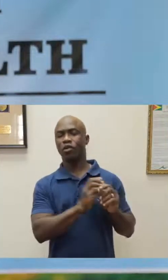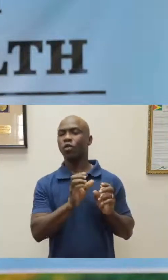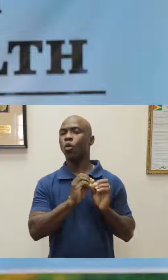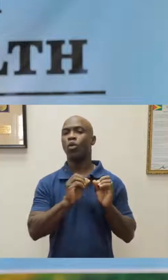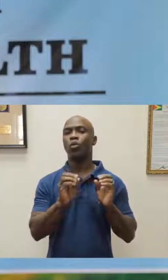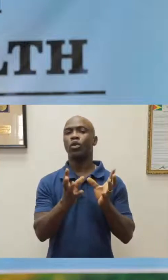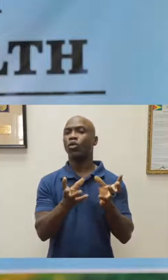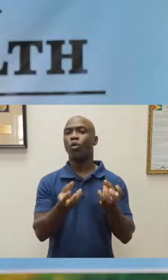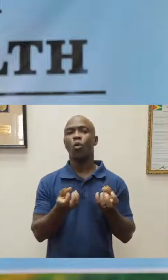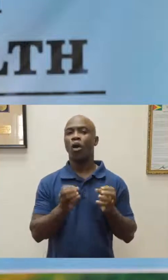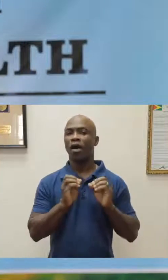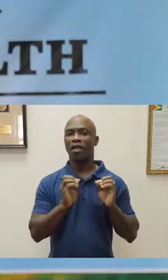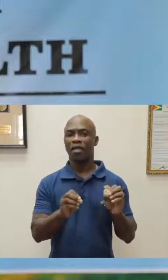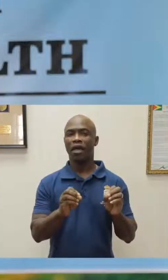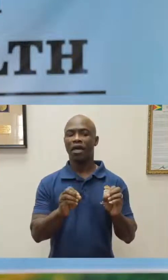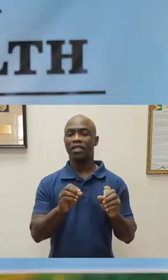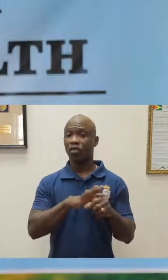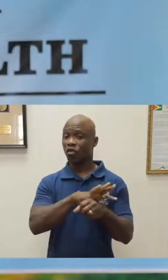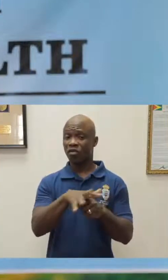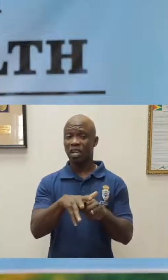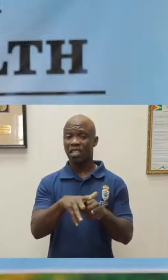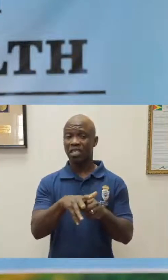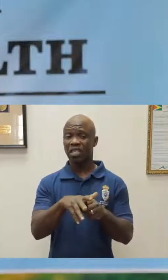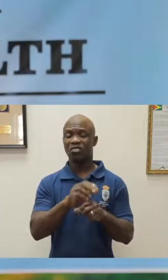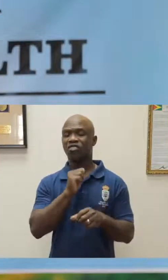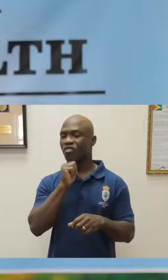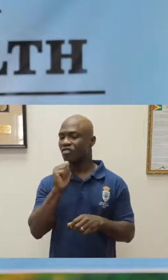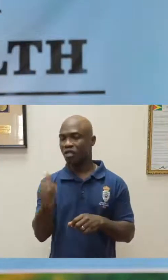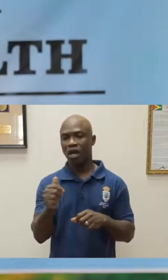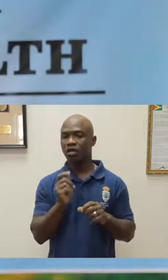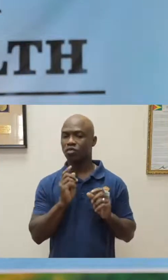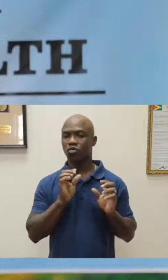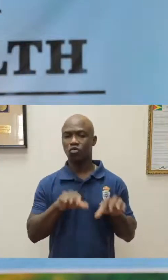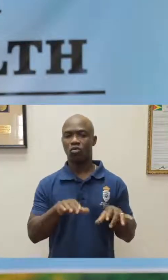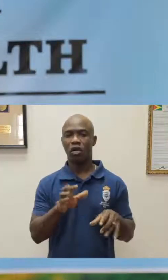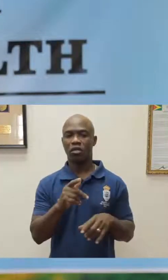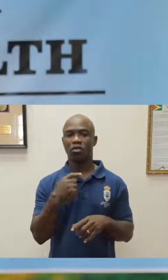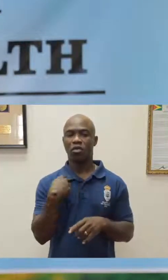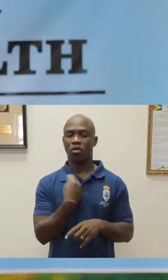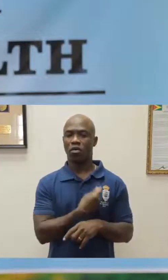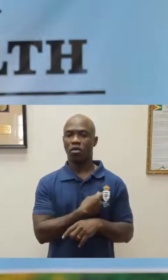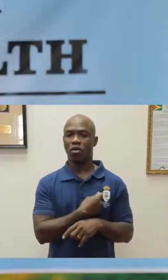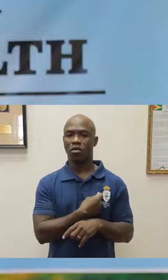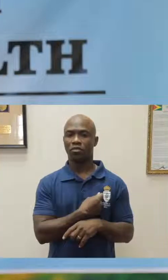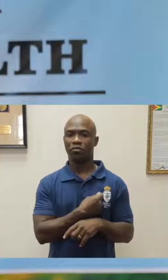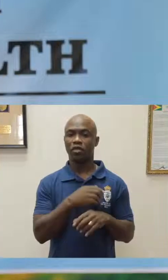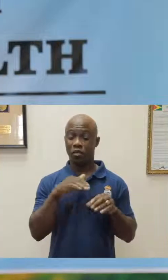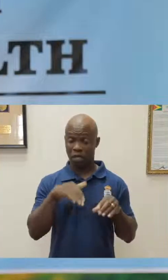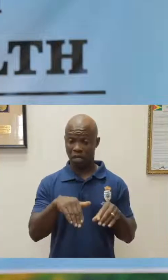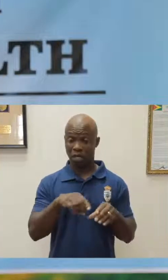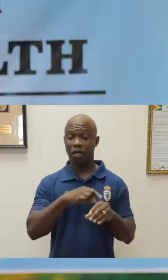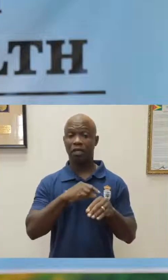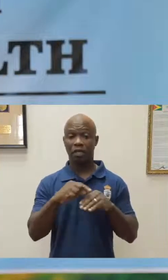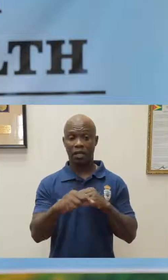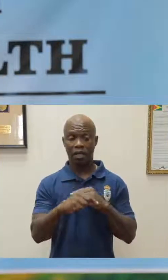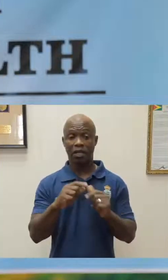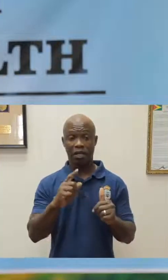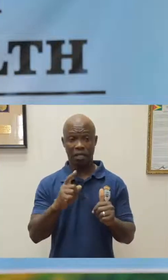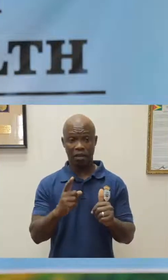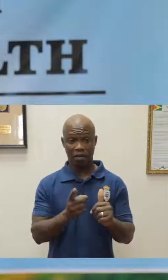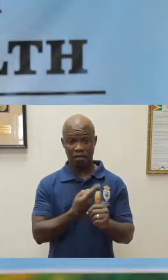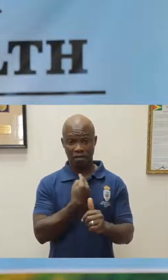COVID-19 should not take away your humanity. The situation in Guyana as of the 1st of